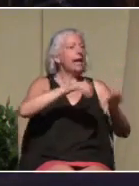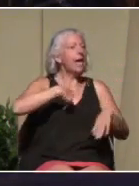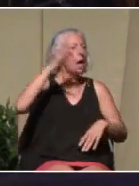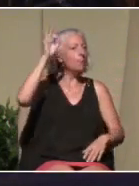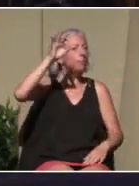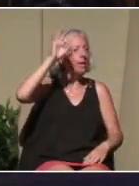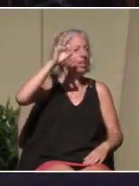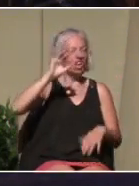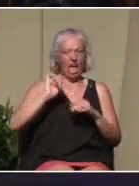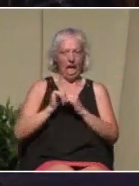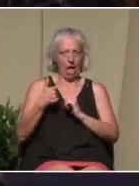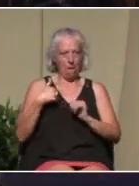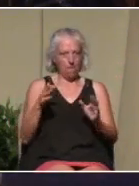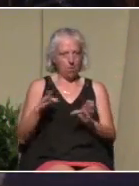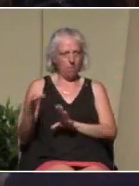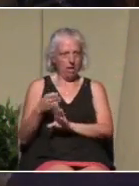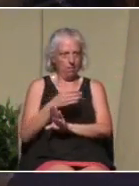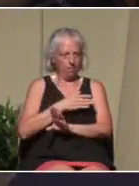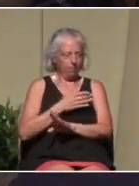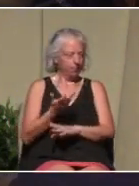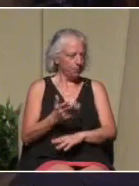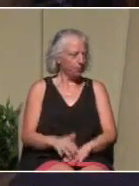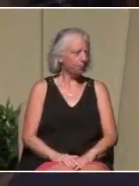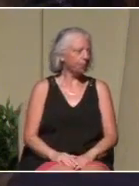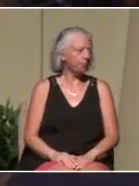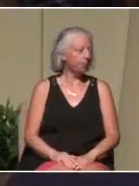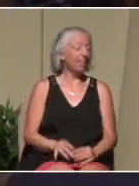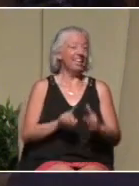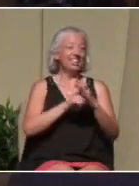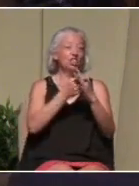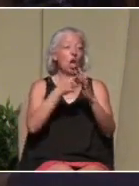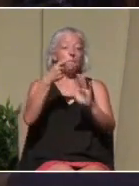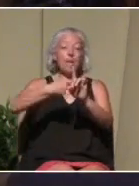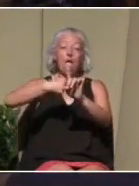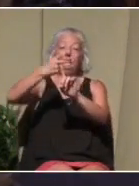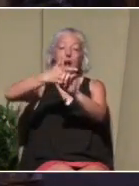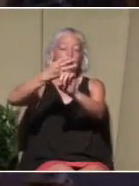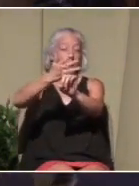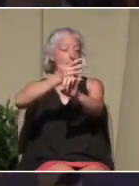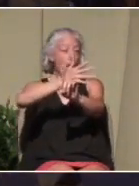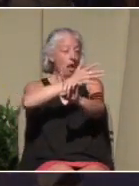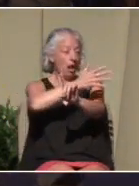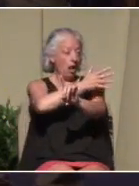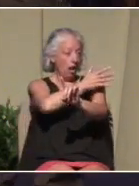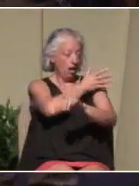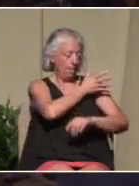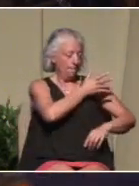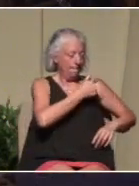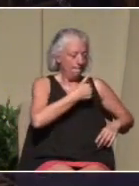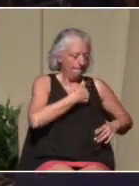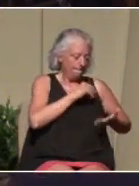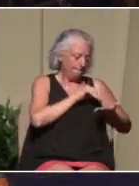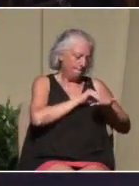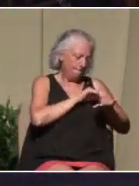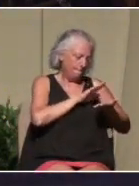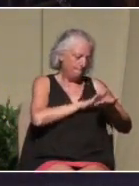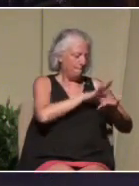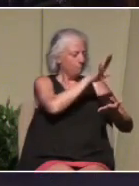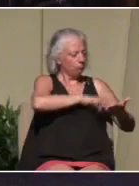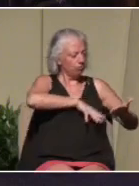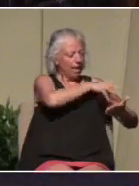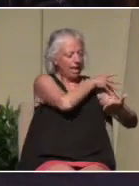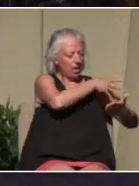And the way that goes is this. It starts months in advance. So I create a